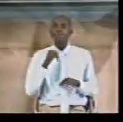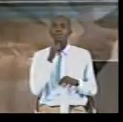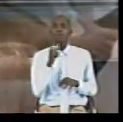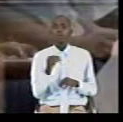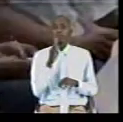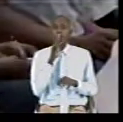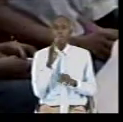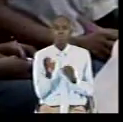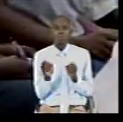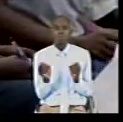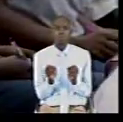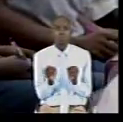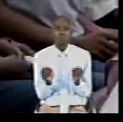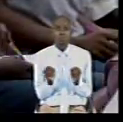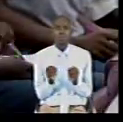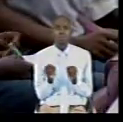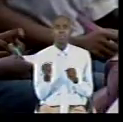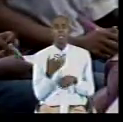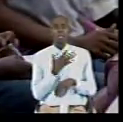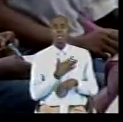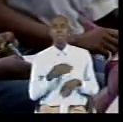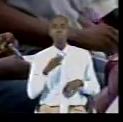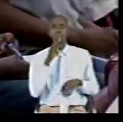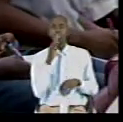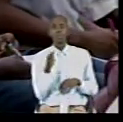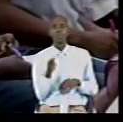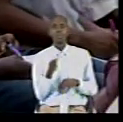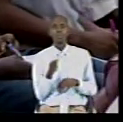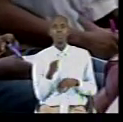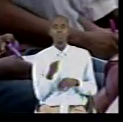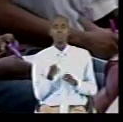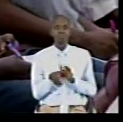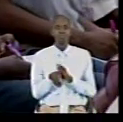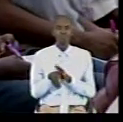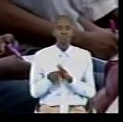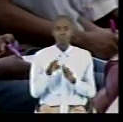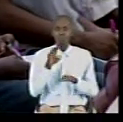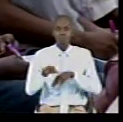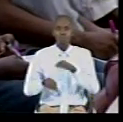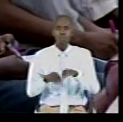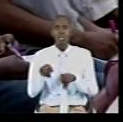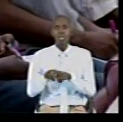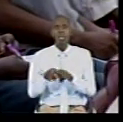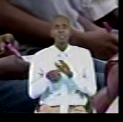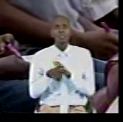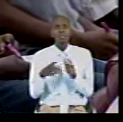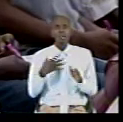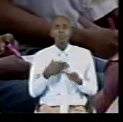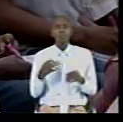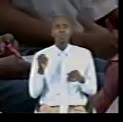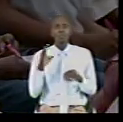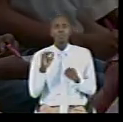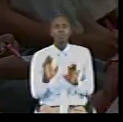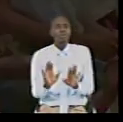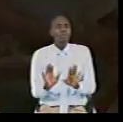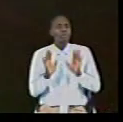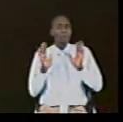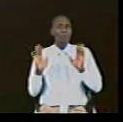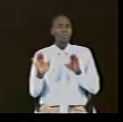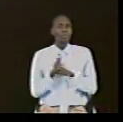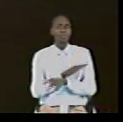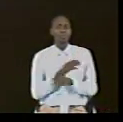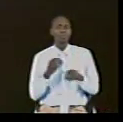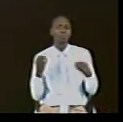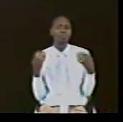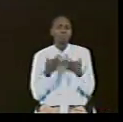and crawling and, you know, whatever. And then we're so timid and so fearful because of what anybody will